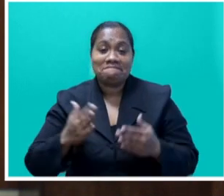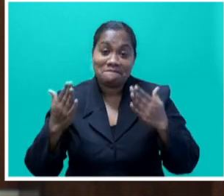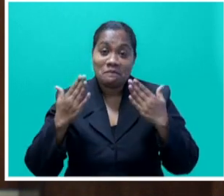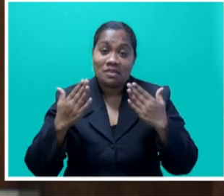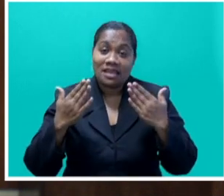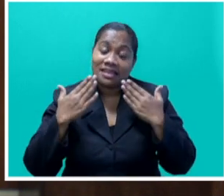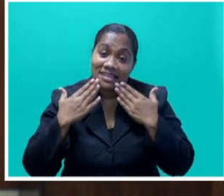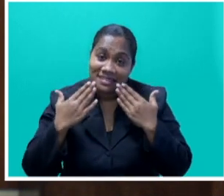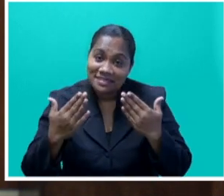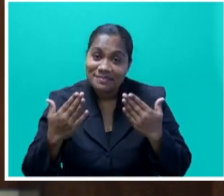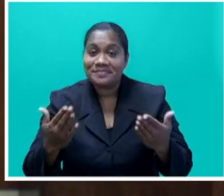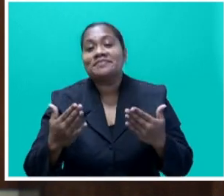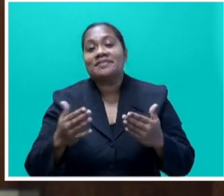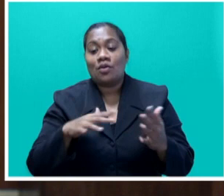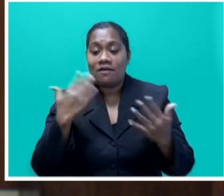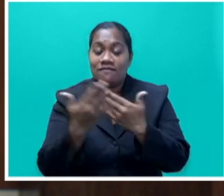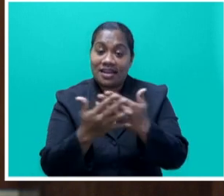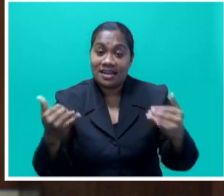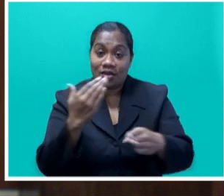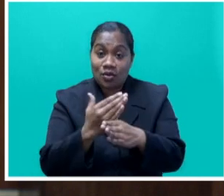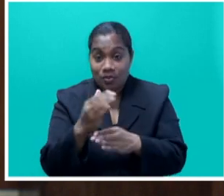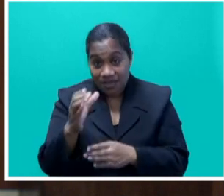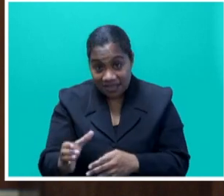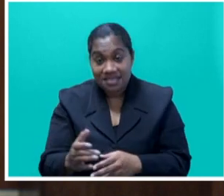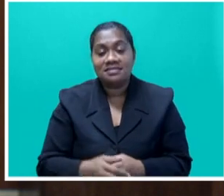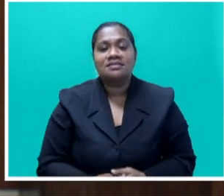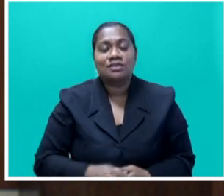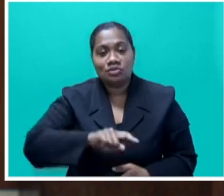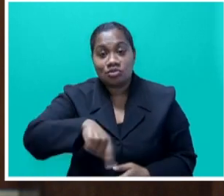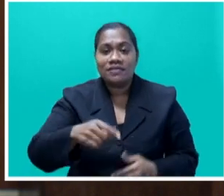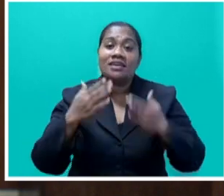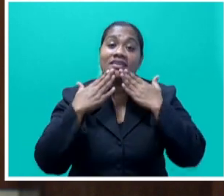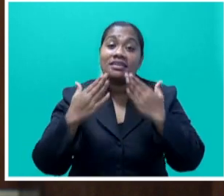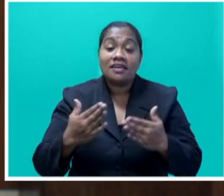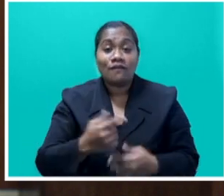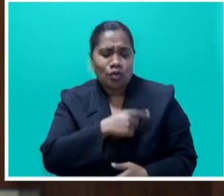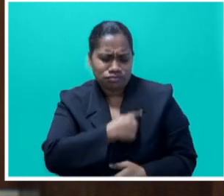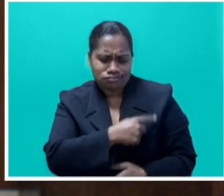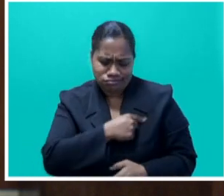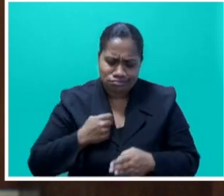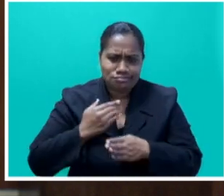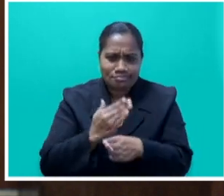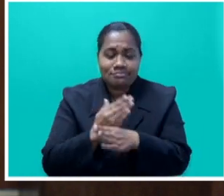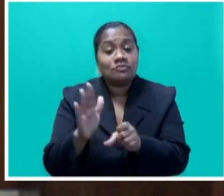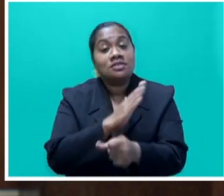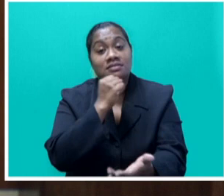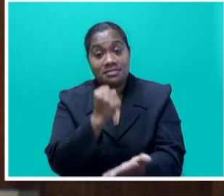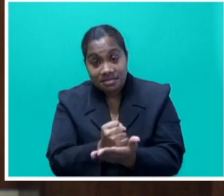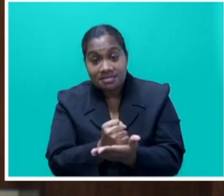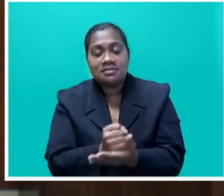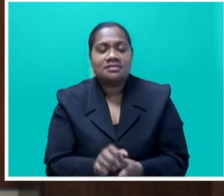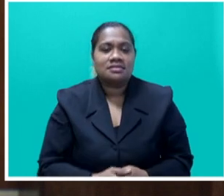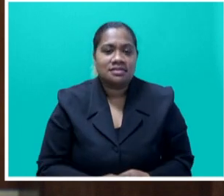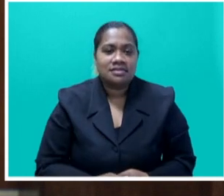workers and management in all state care facilities in Suva. Thank you for the sacrifice to ensure that prevention, response, and recovery measures are